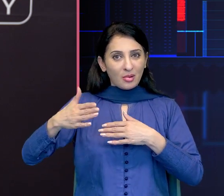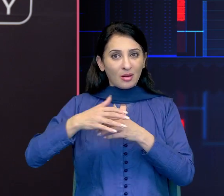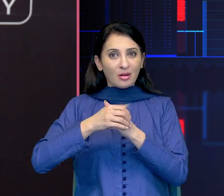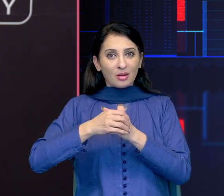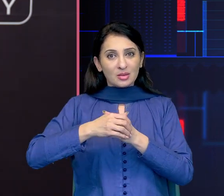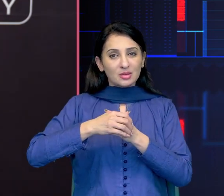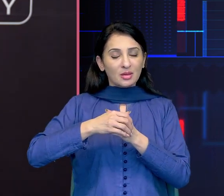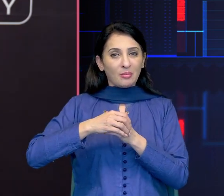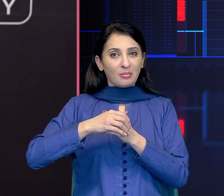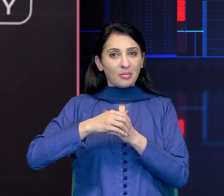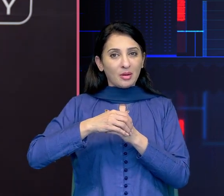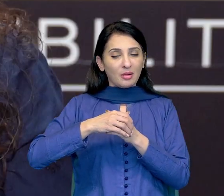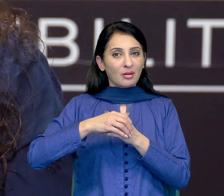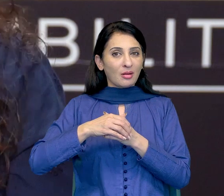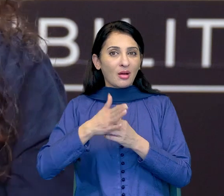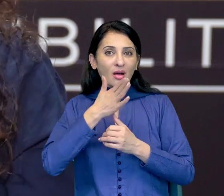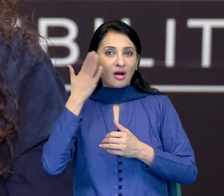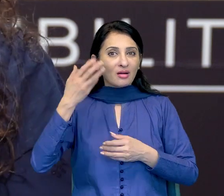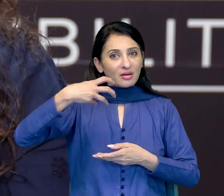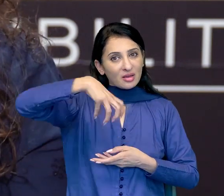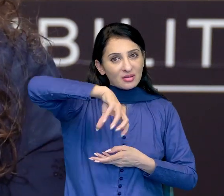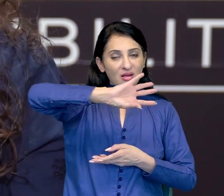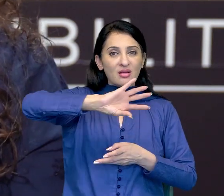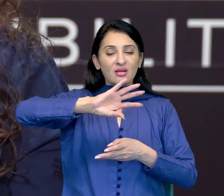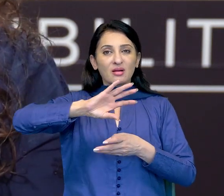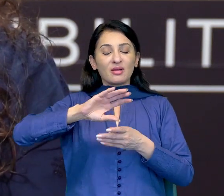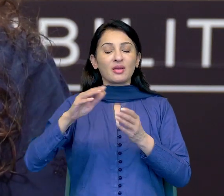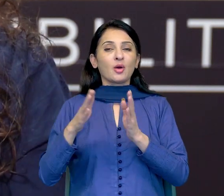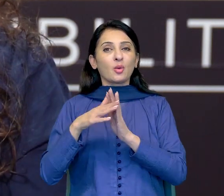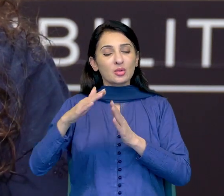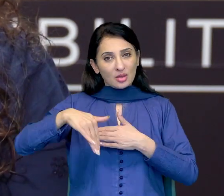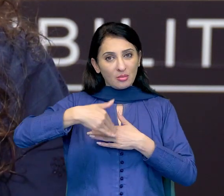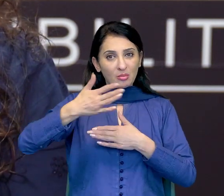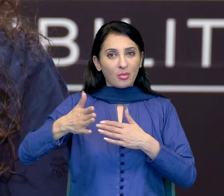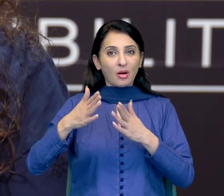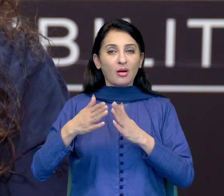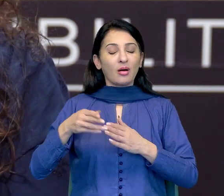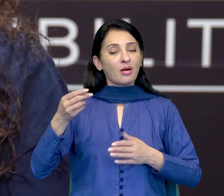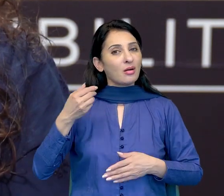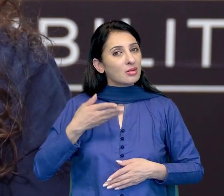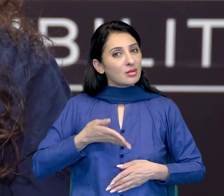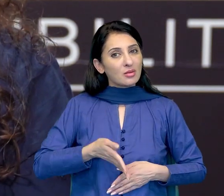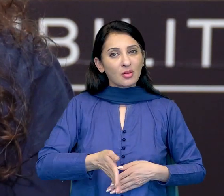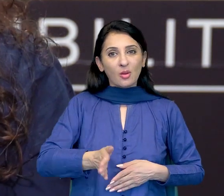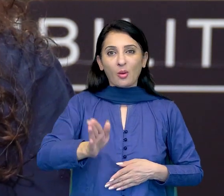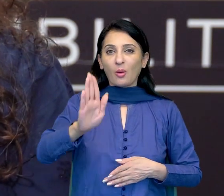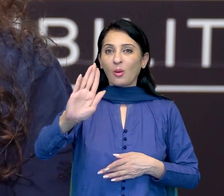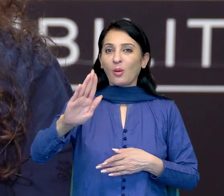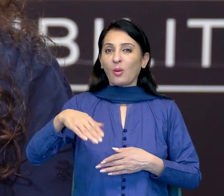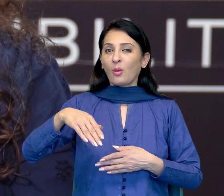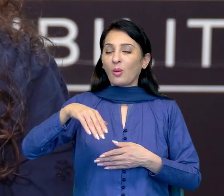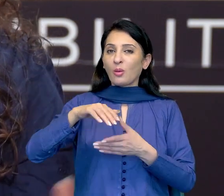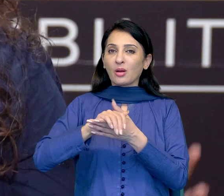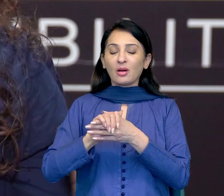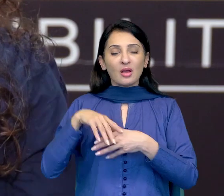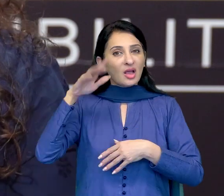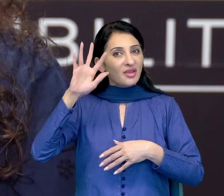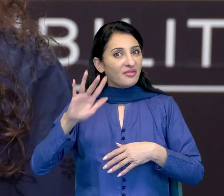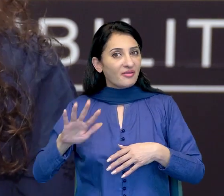has gone under a lot of all kind of crises. Political crisis, and